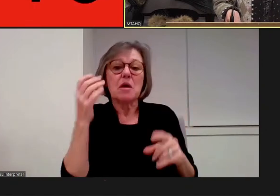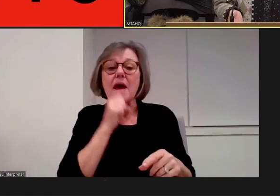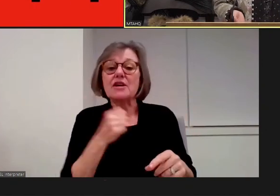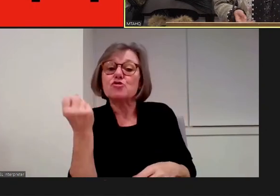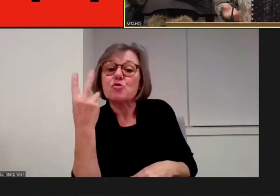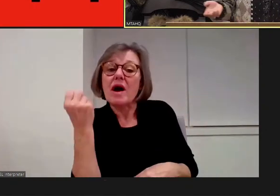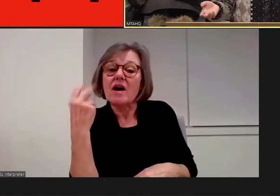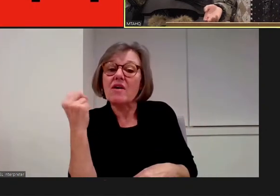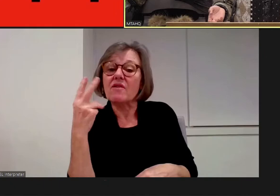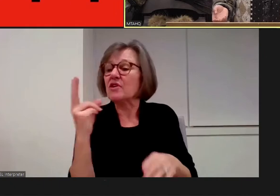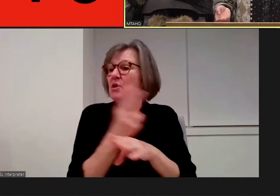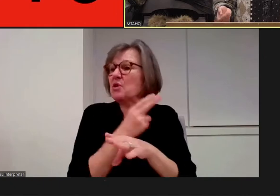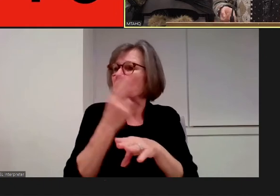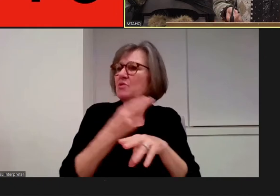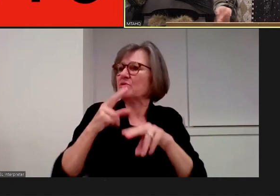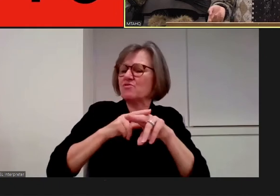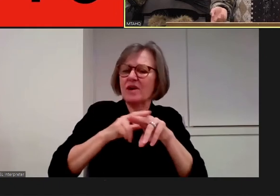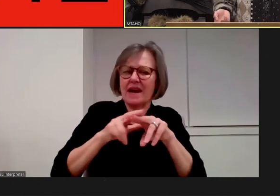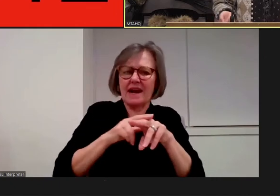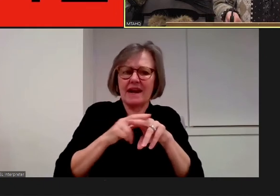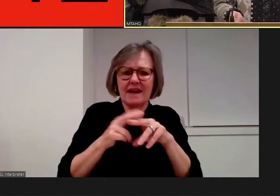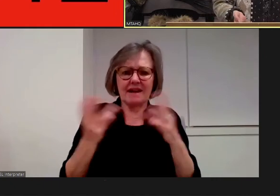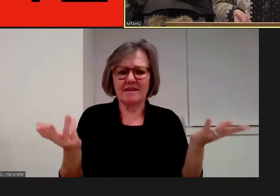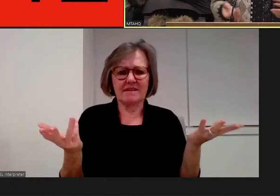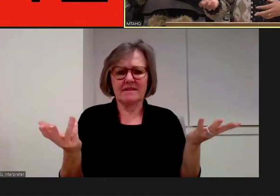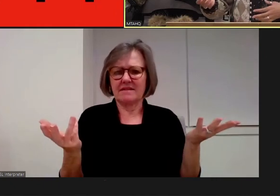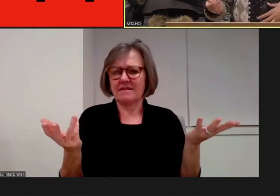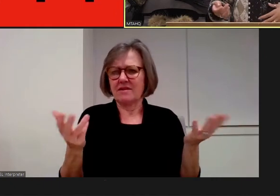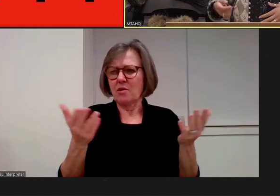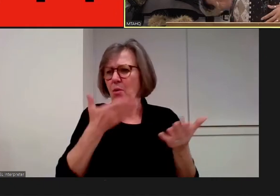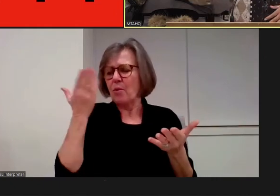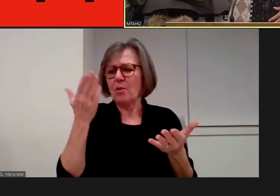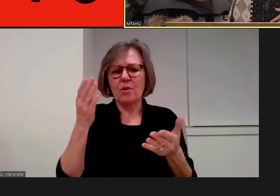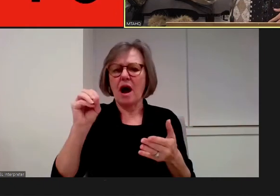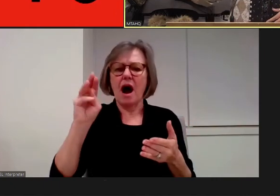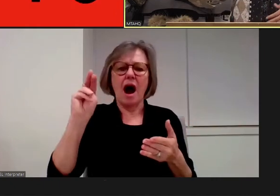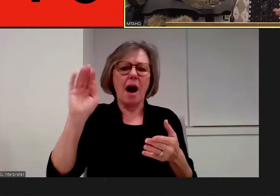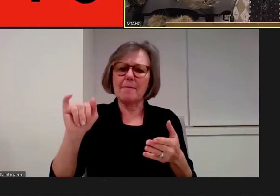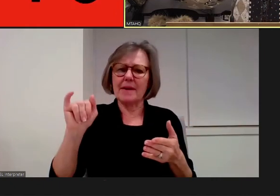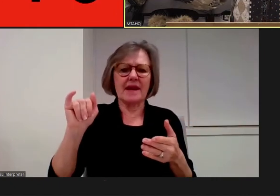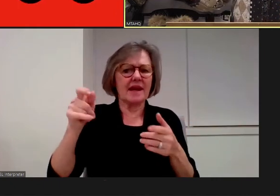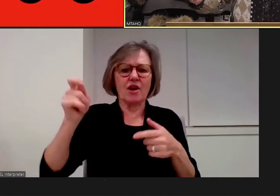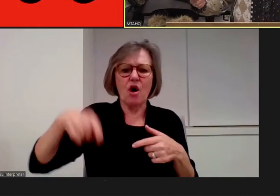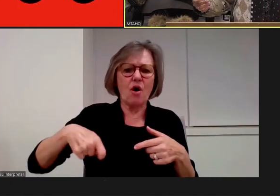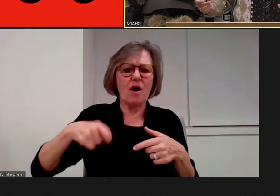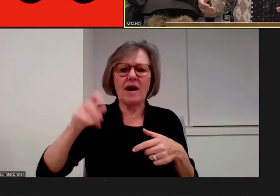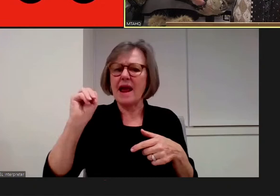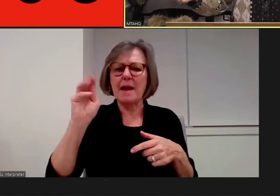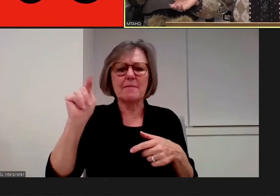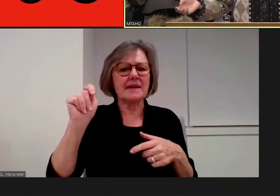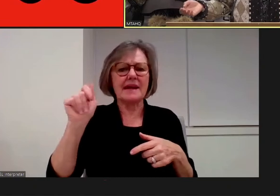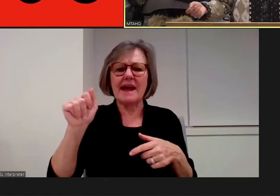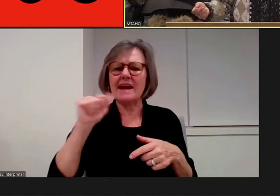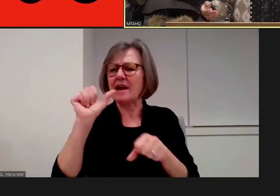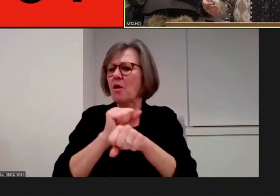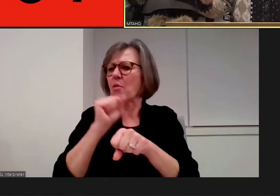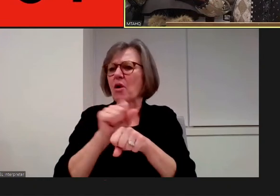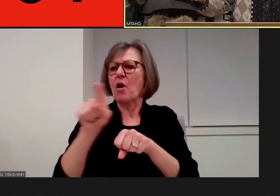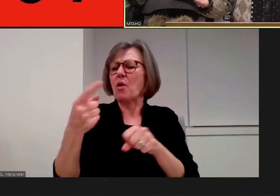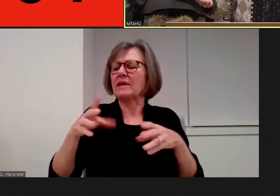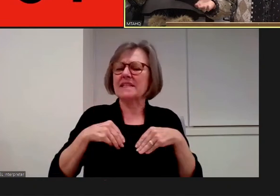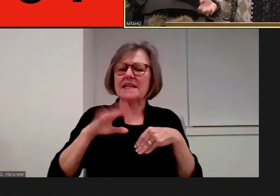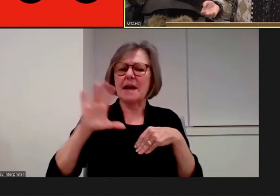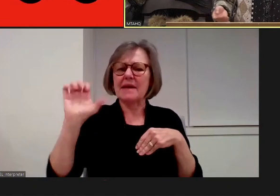the train? Like how are you going to get on the train because you don't have like an Omni card, and then the MTA thing doesn't work or only takes cash? You